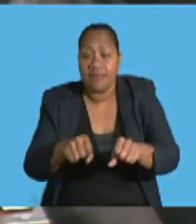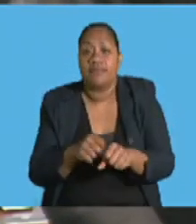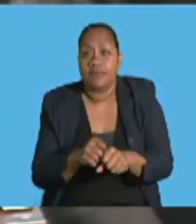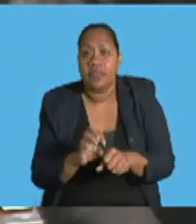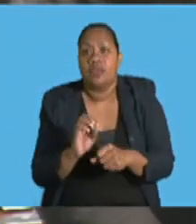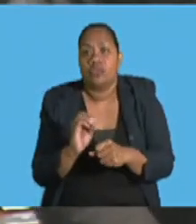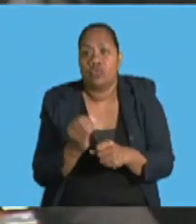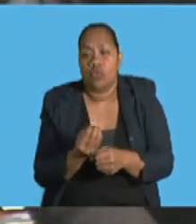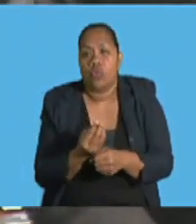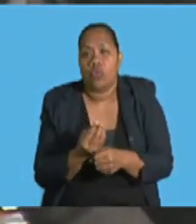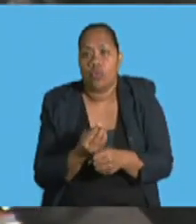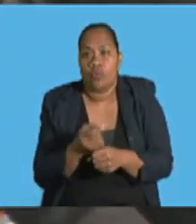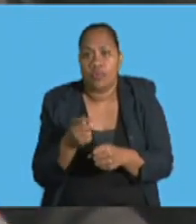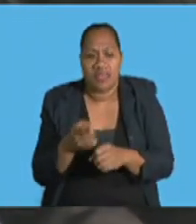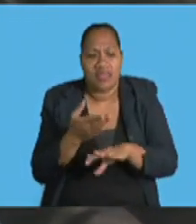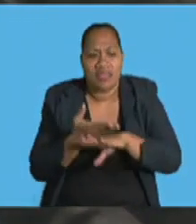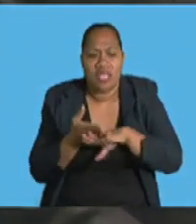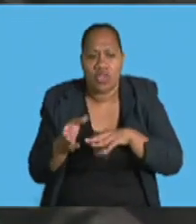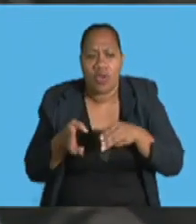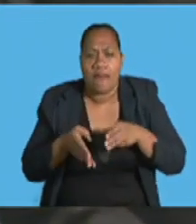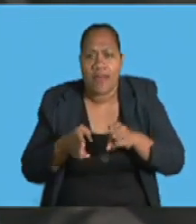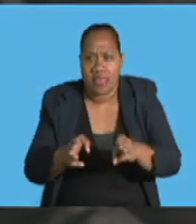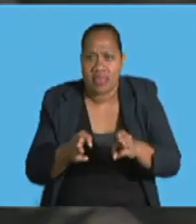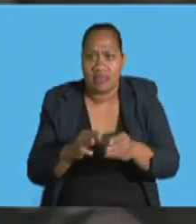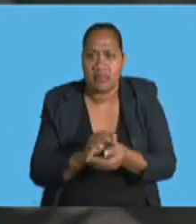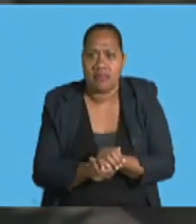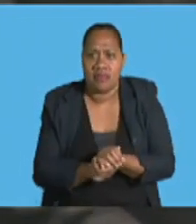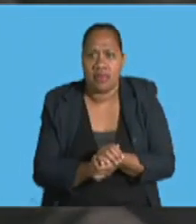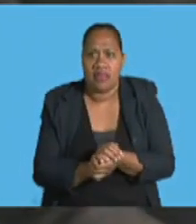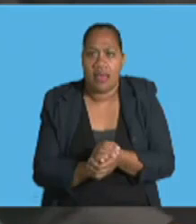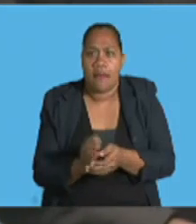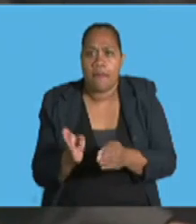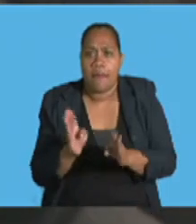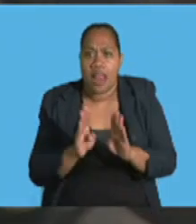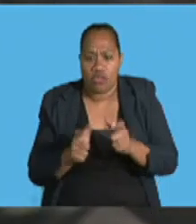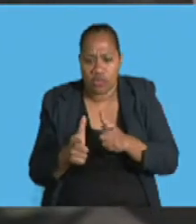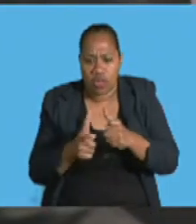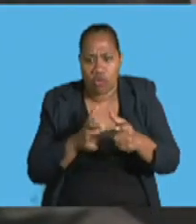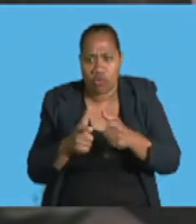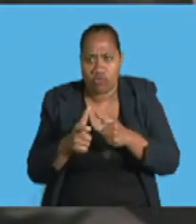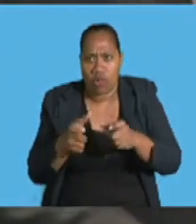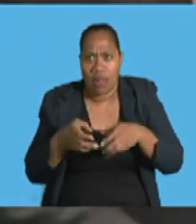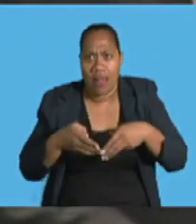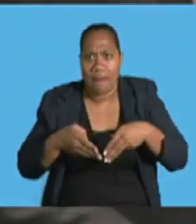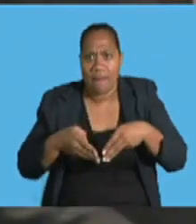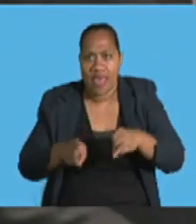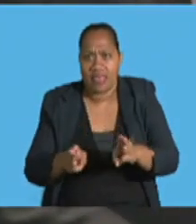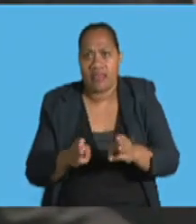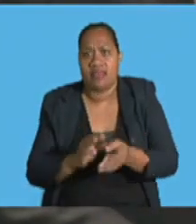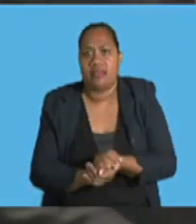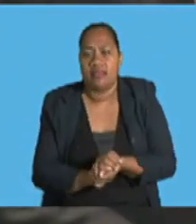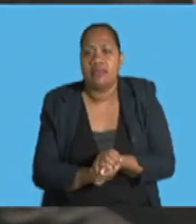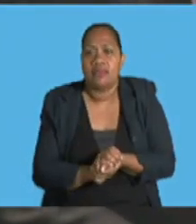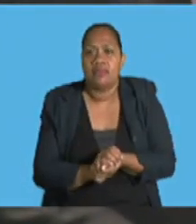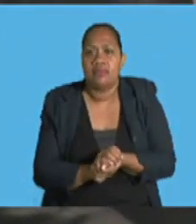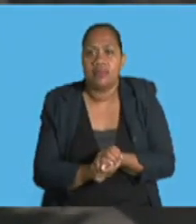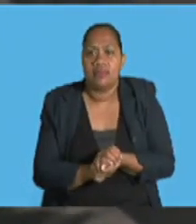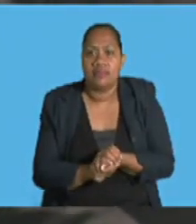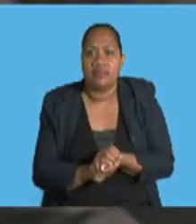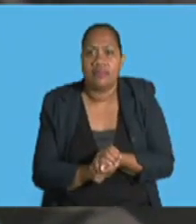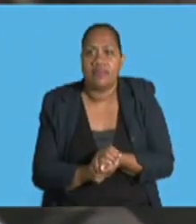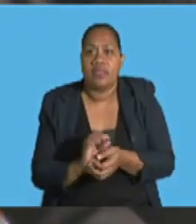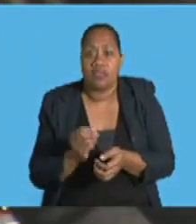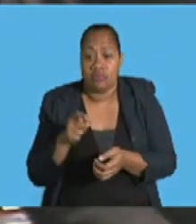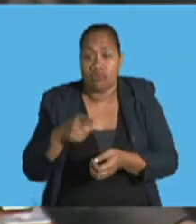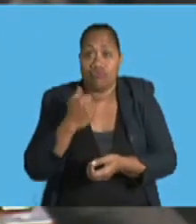such as biological control measures. Mr. Speaker, sir, on the offset, drugs recorded an